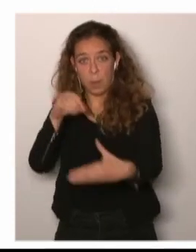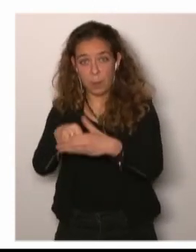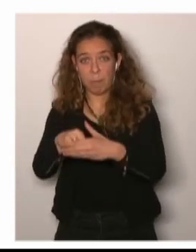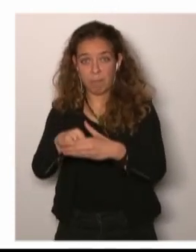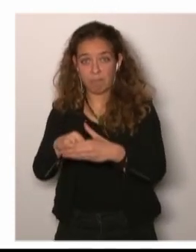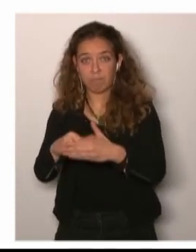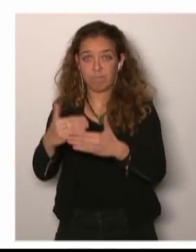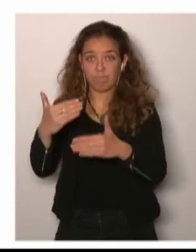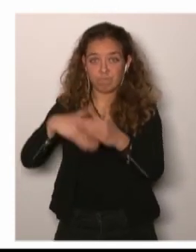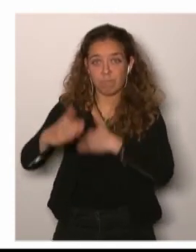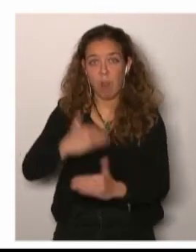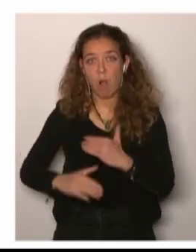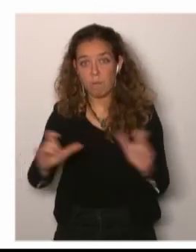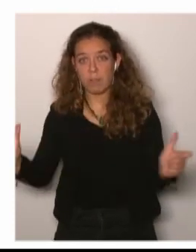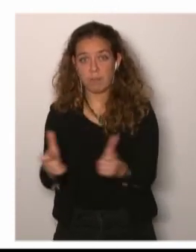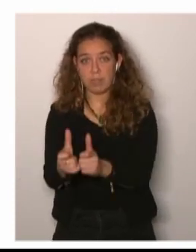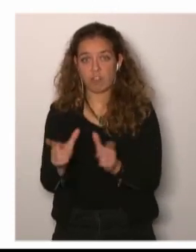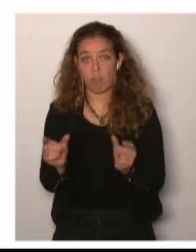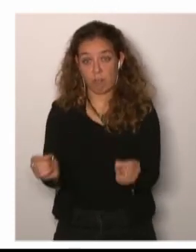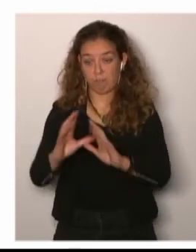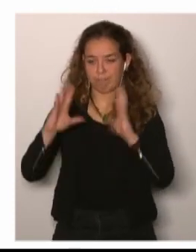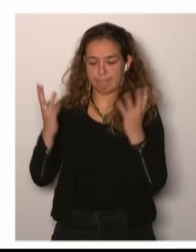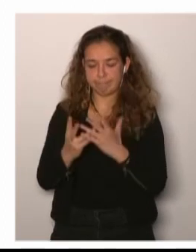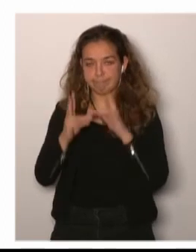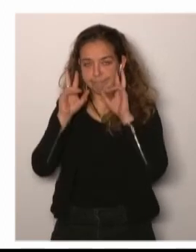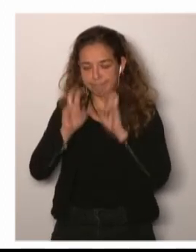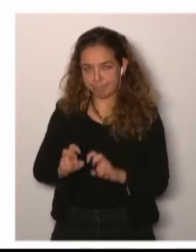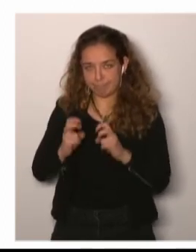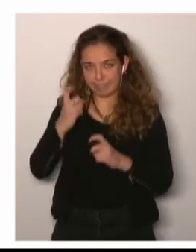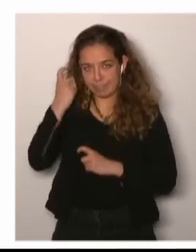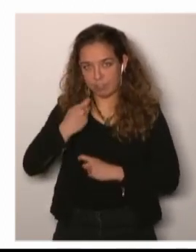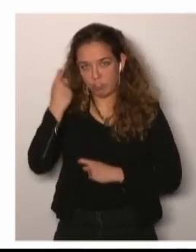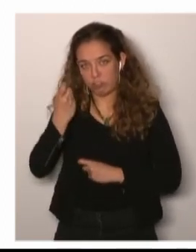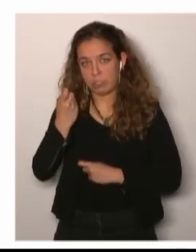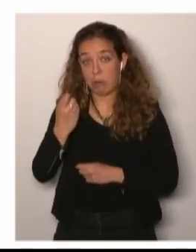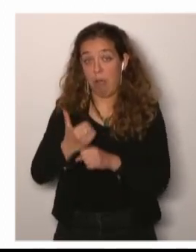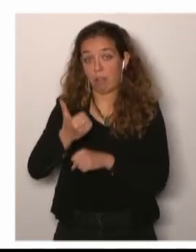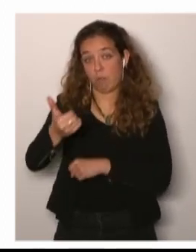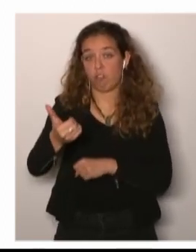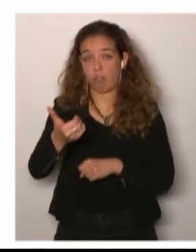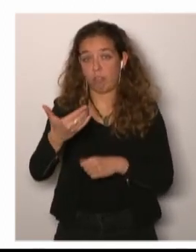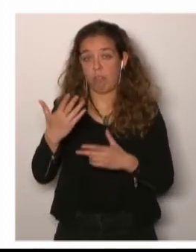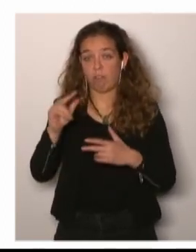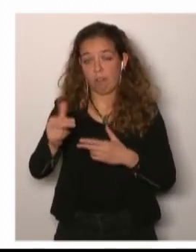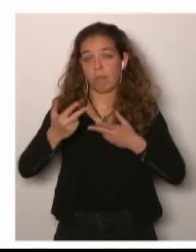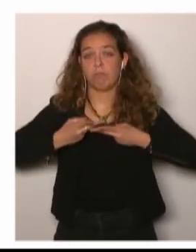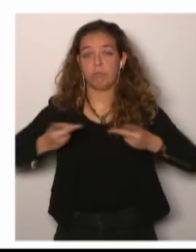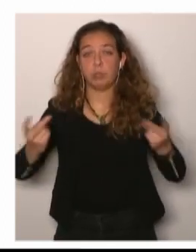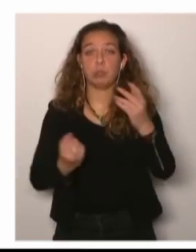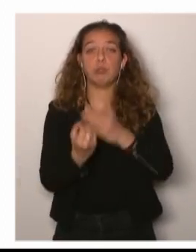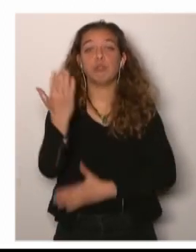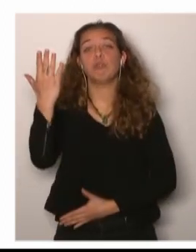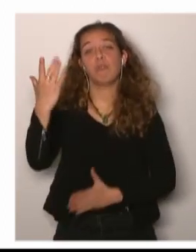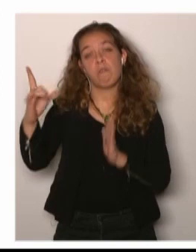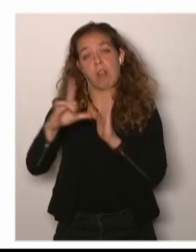beginning of next year, we'll be publishing a new legal act to bring the member states together in a council recommendation on